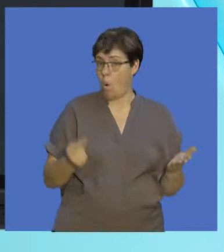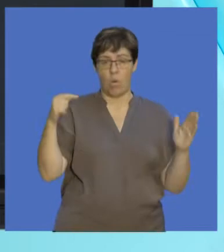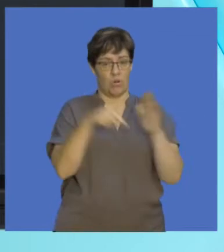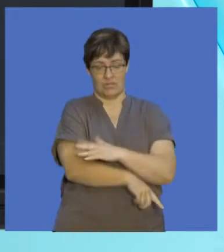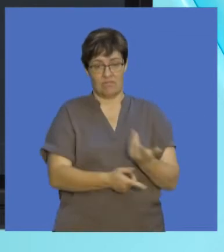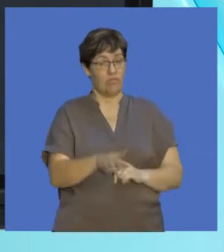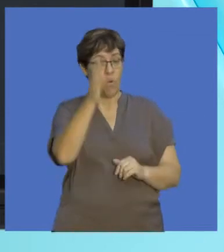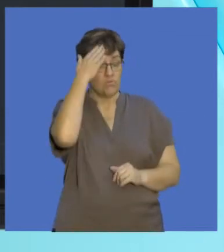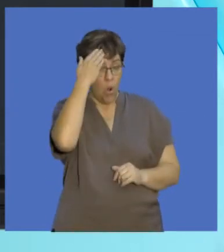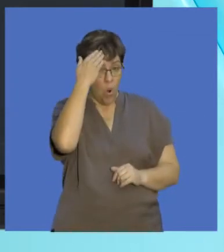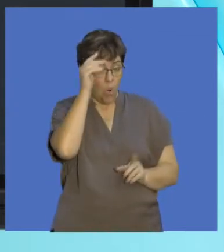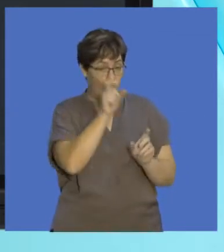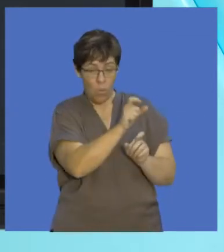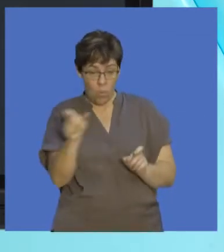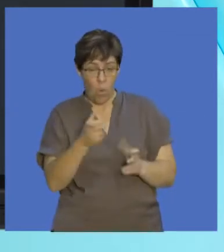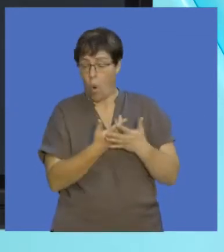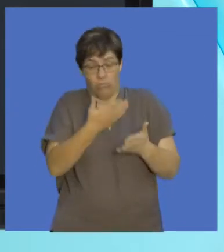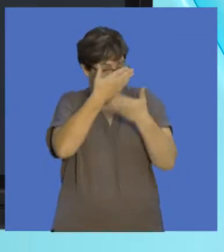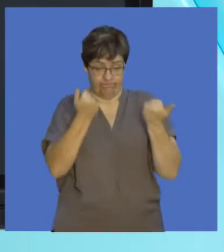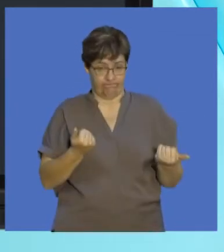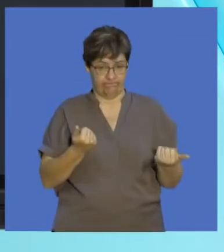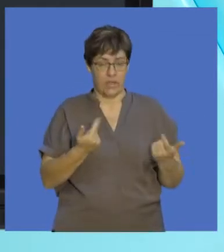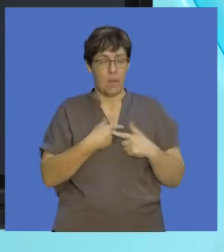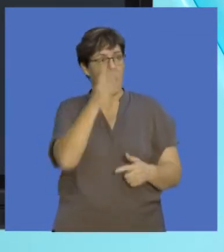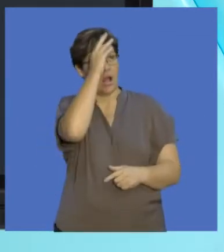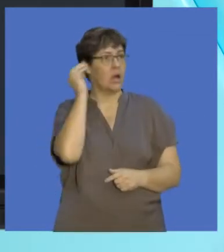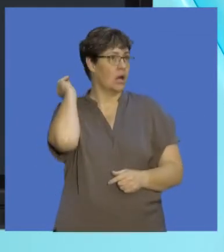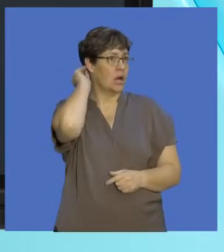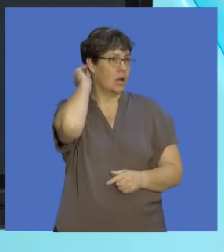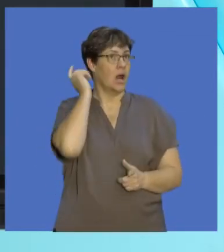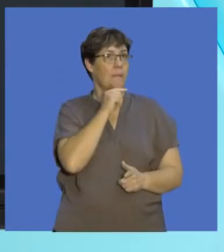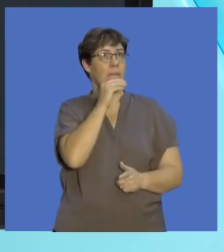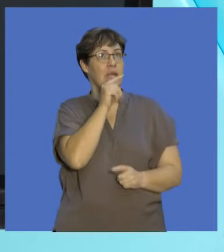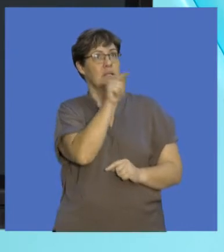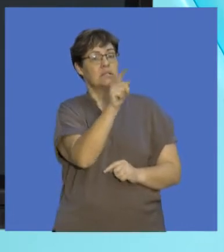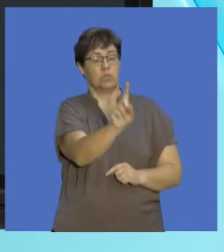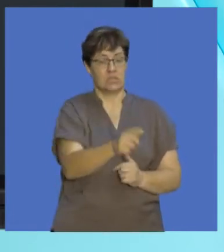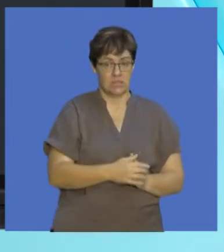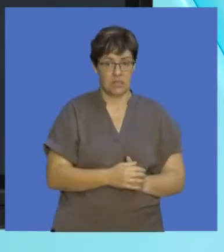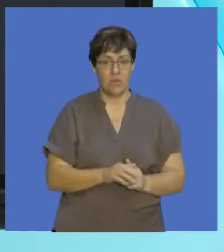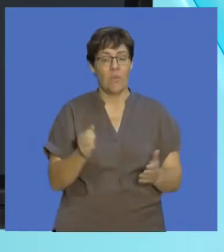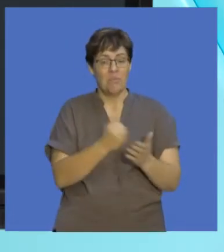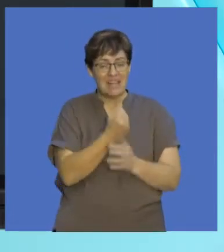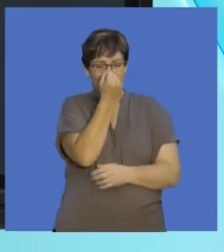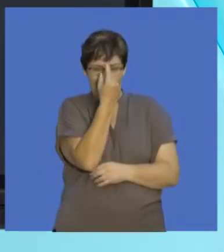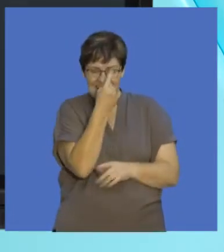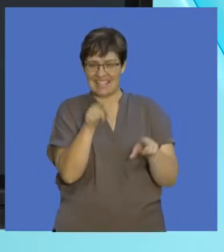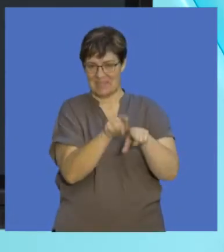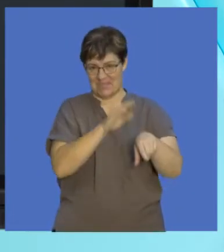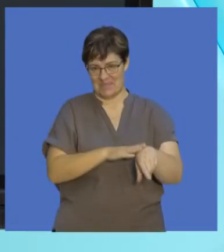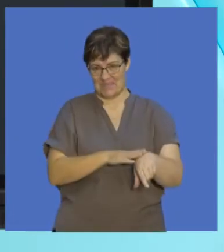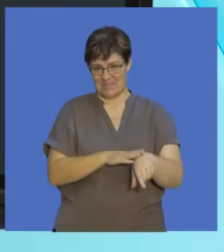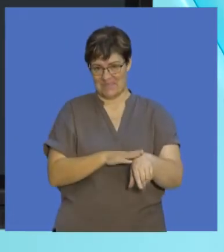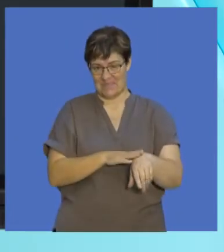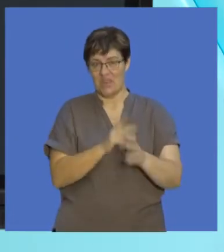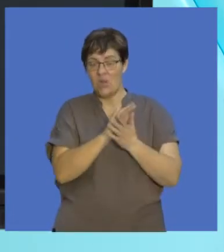know your definitions or you don't. But beyond reciting and memorizing the definitions, we also need to understand. So our lesson